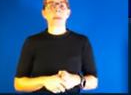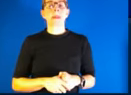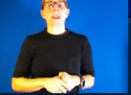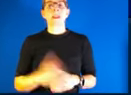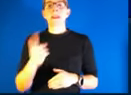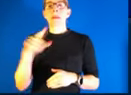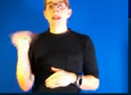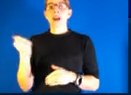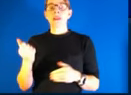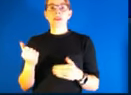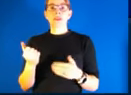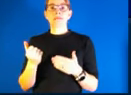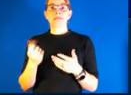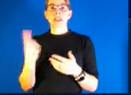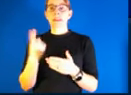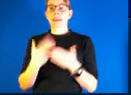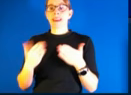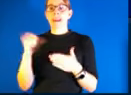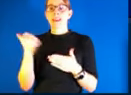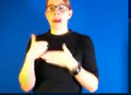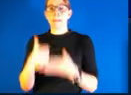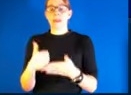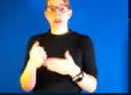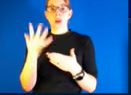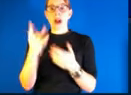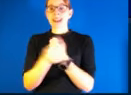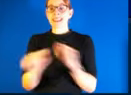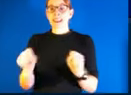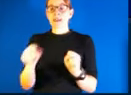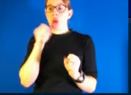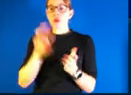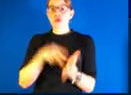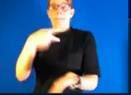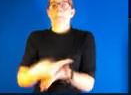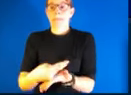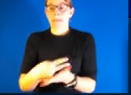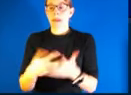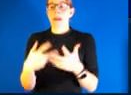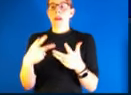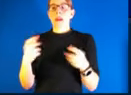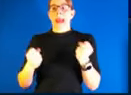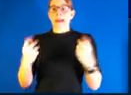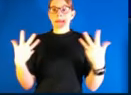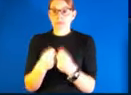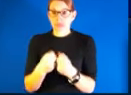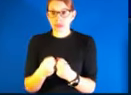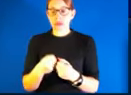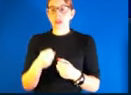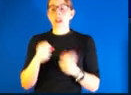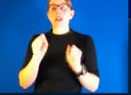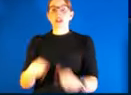just be safe this time of year so that they're not tripping, falling, getting in accidents that maybe could have been prevented. We're going to talk a little bit more about that, but I want to get to some